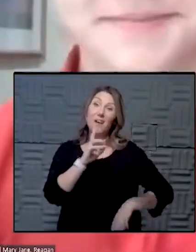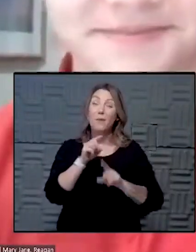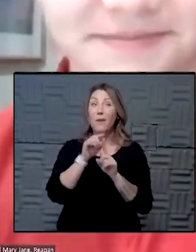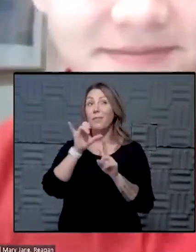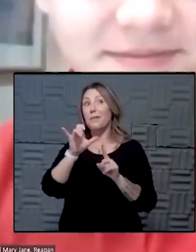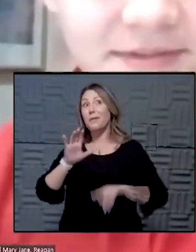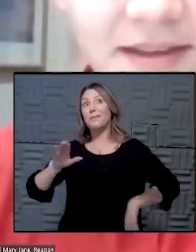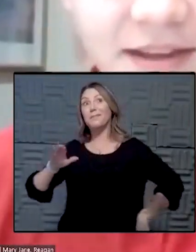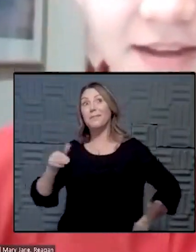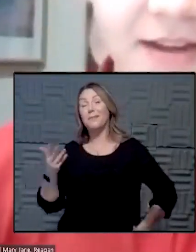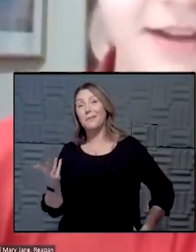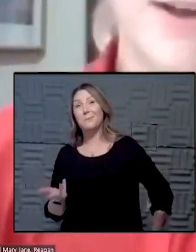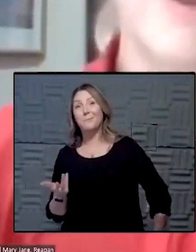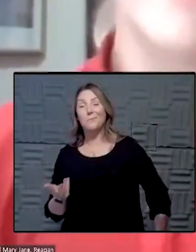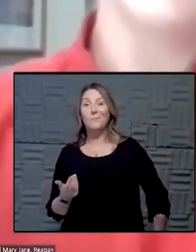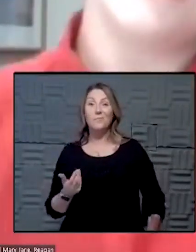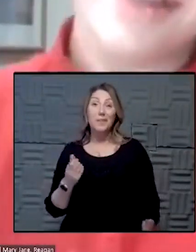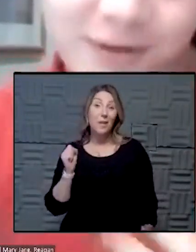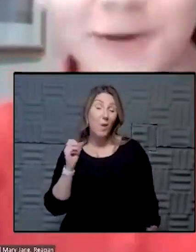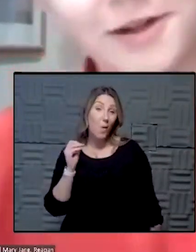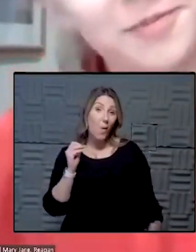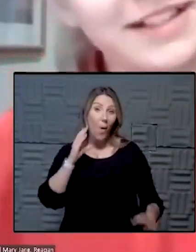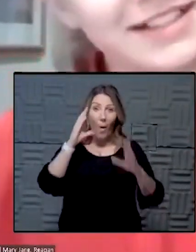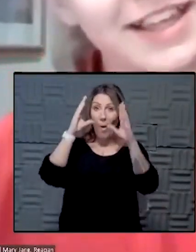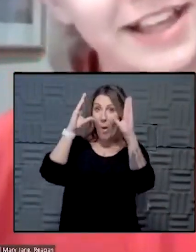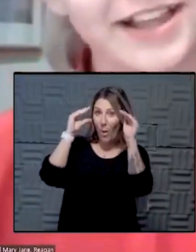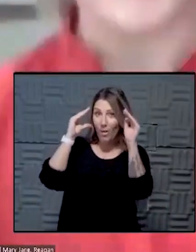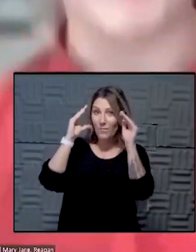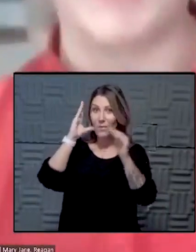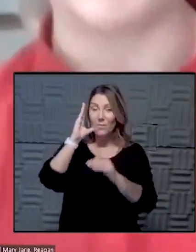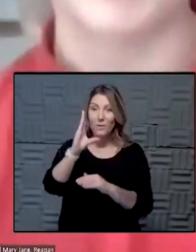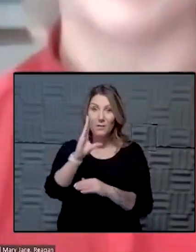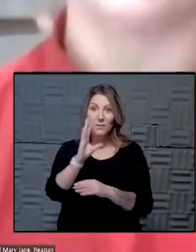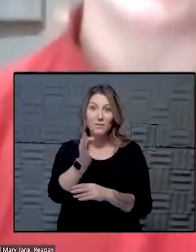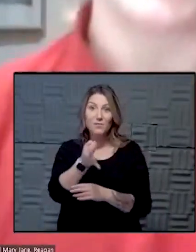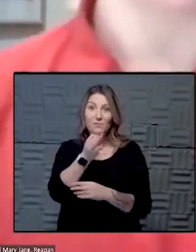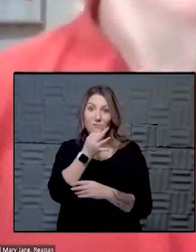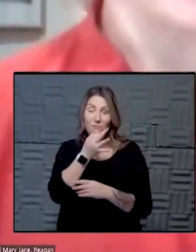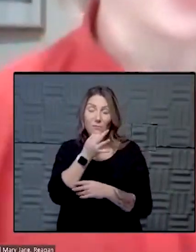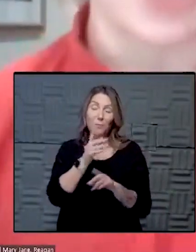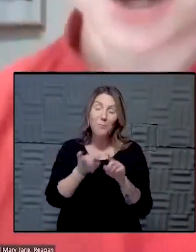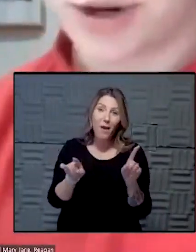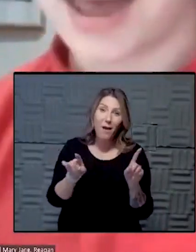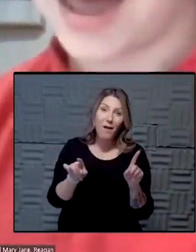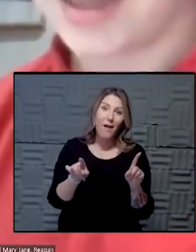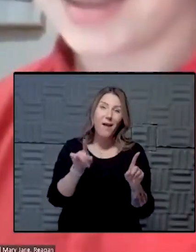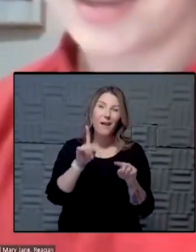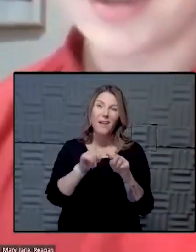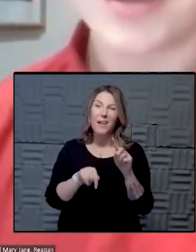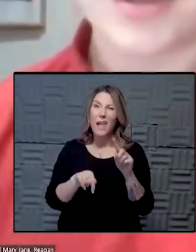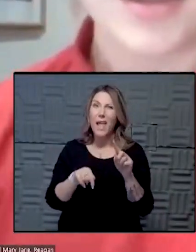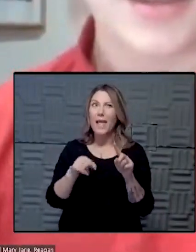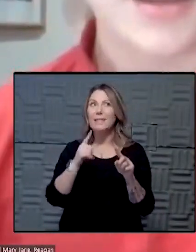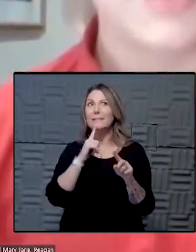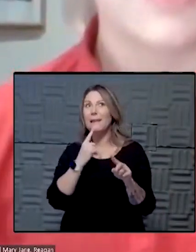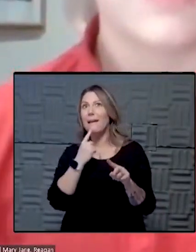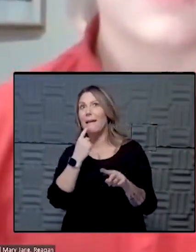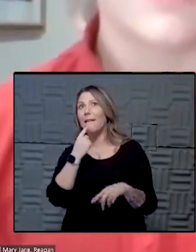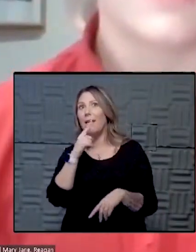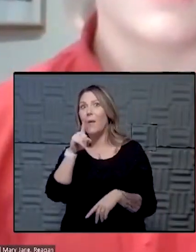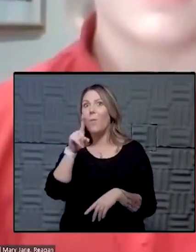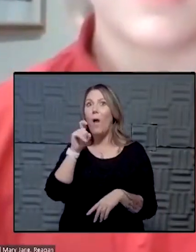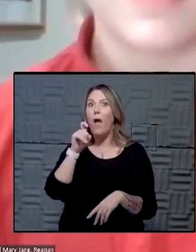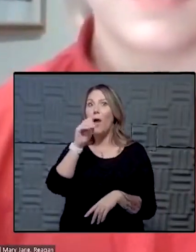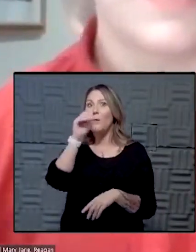yet. So hopefully you will be seeing another one, but we can't be sure yet. Yeah, we can't be 100%